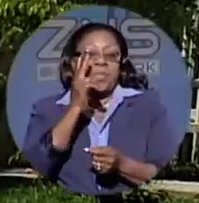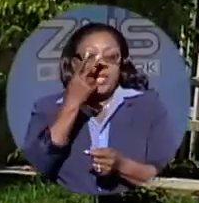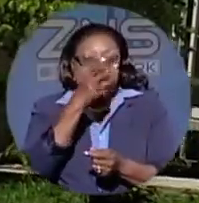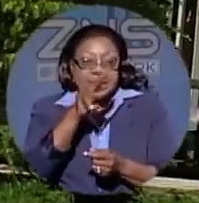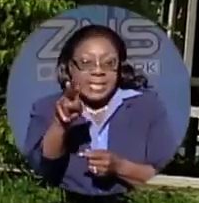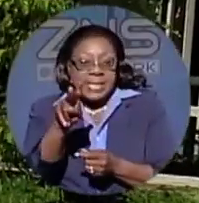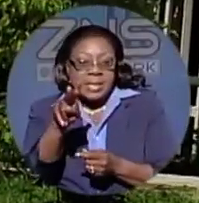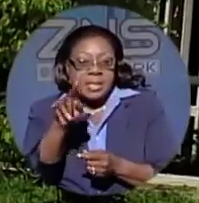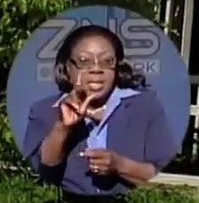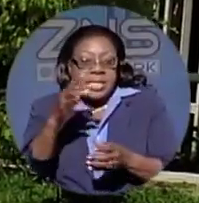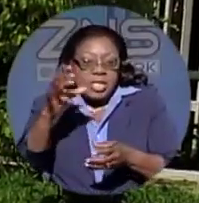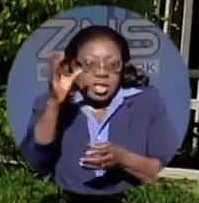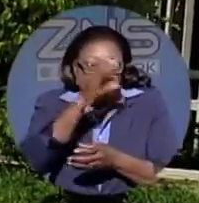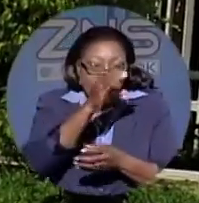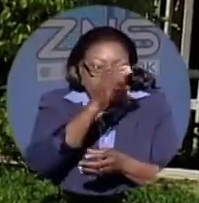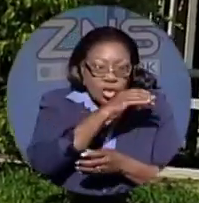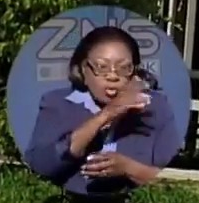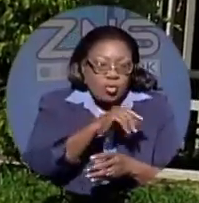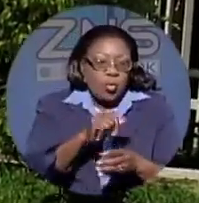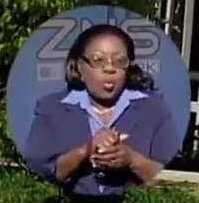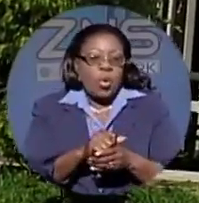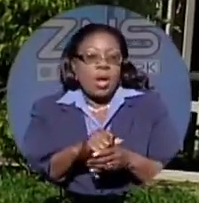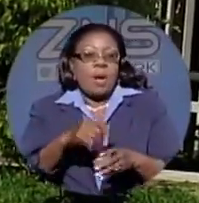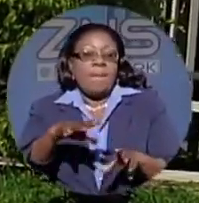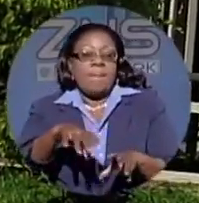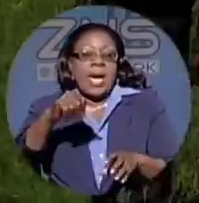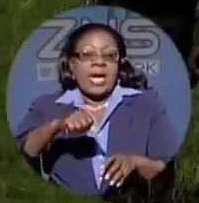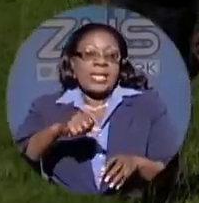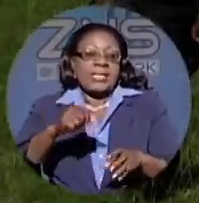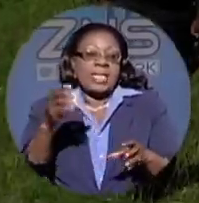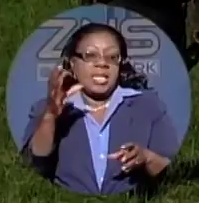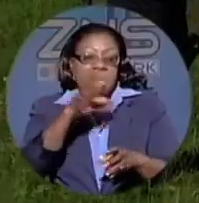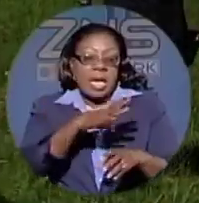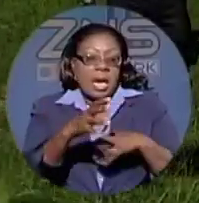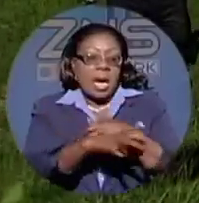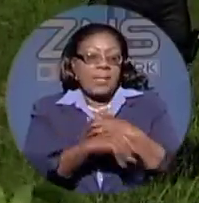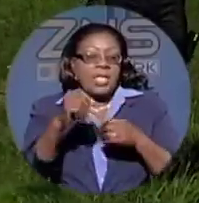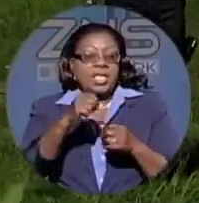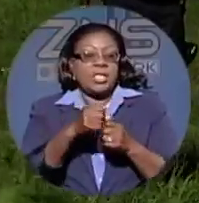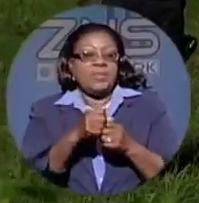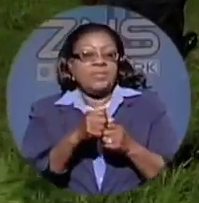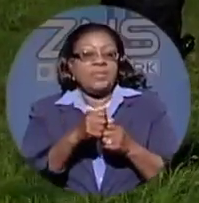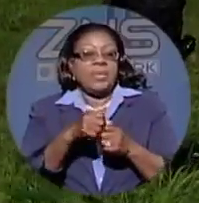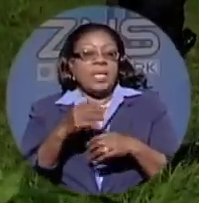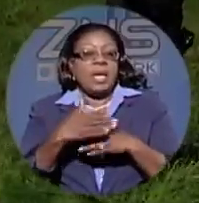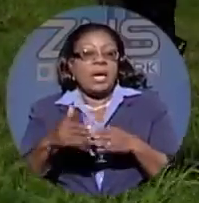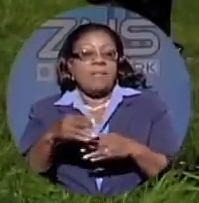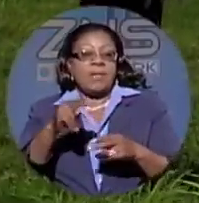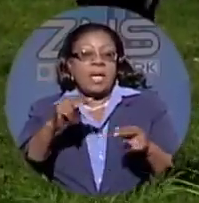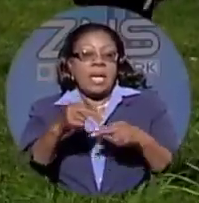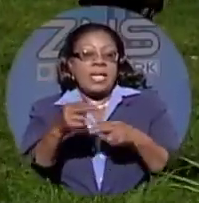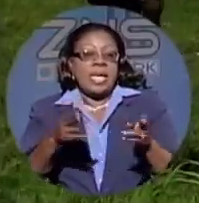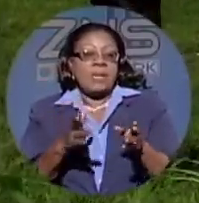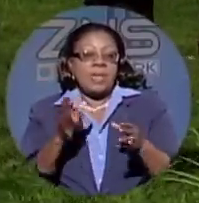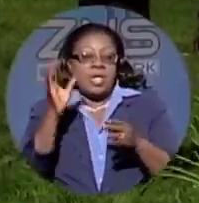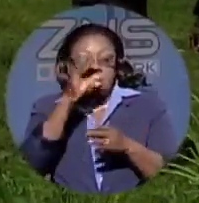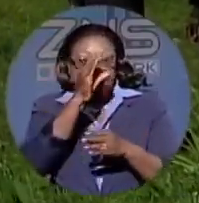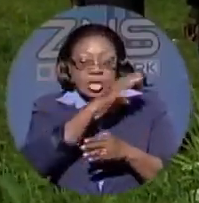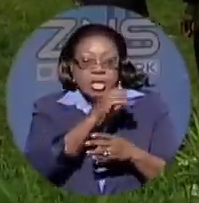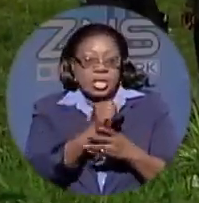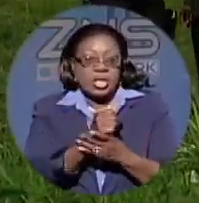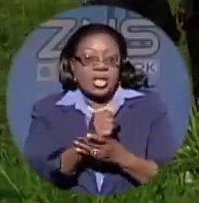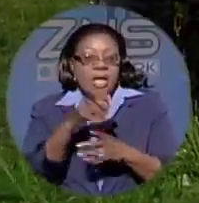combing through what was marked and bagged as evidence. This process taking place shortly after a neighborhood search yielded